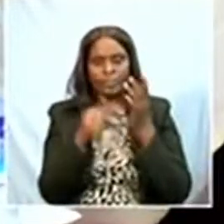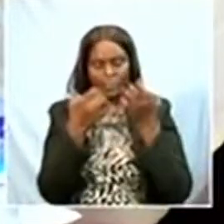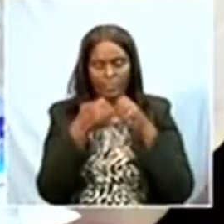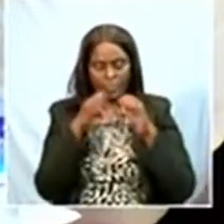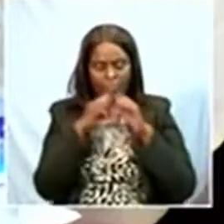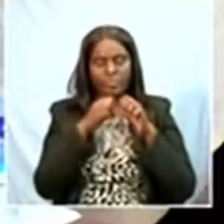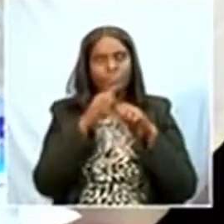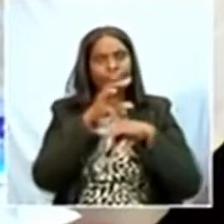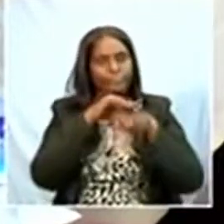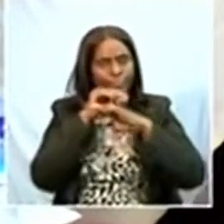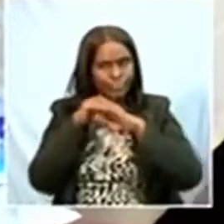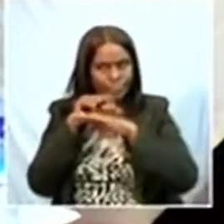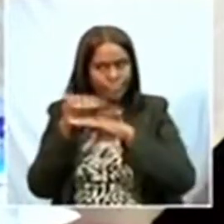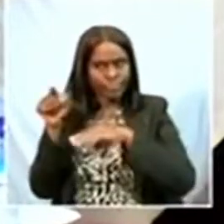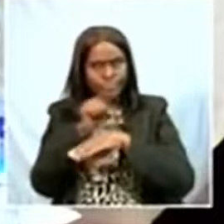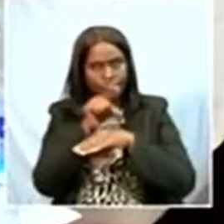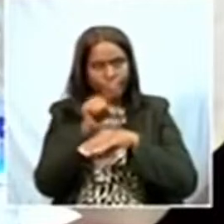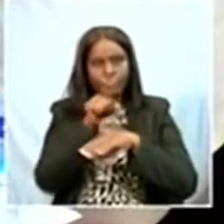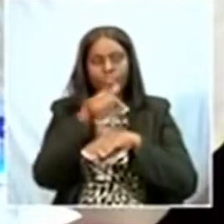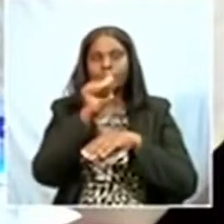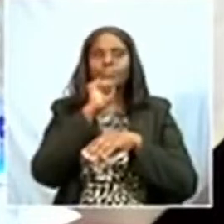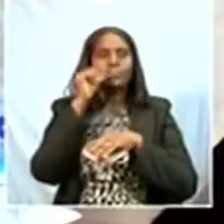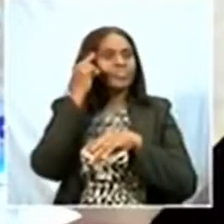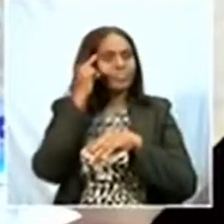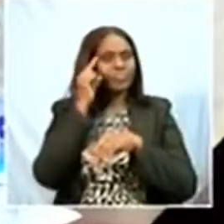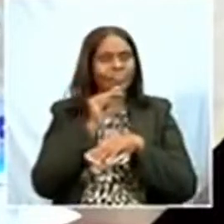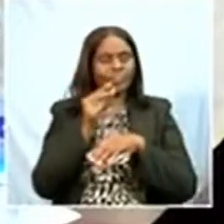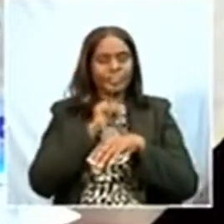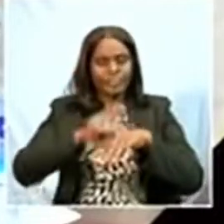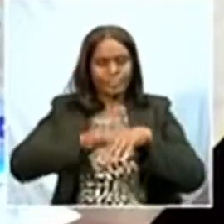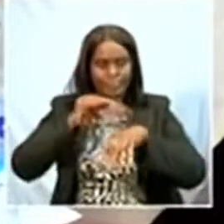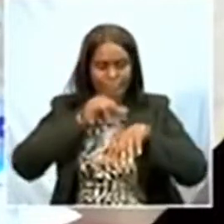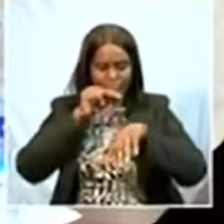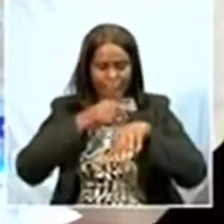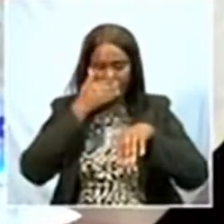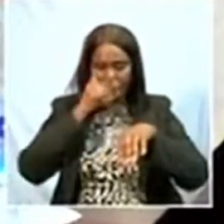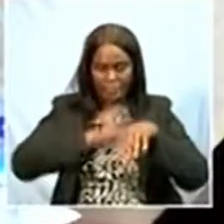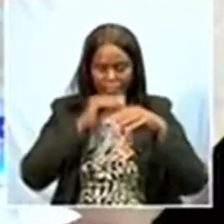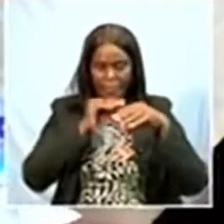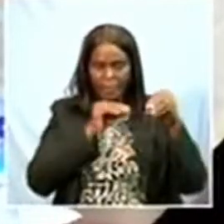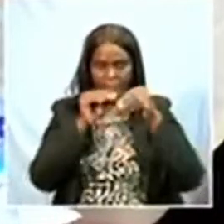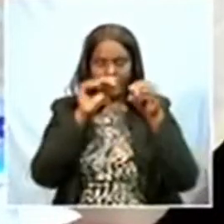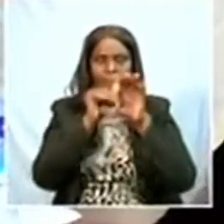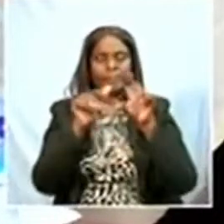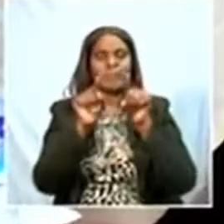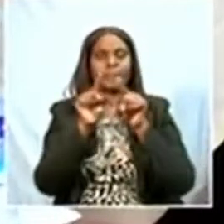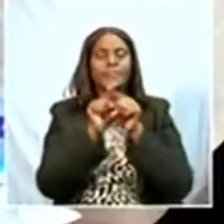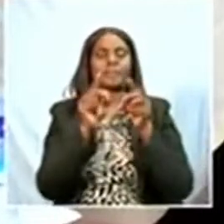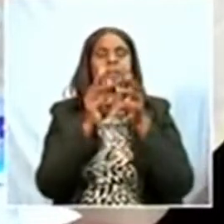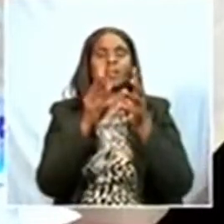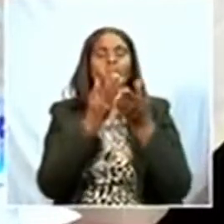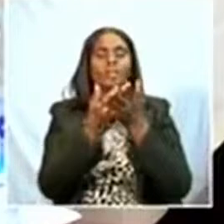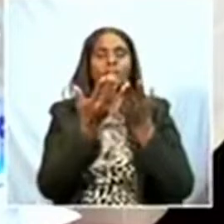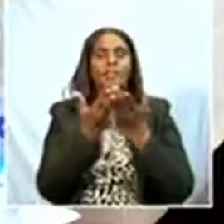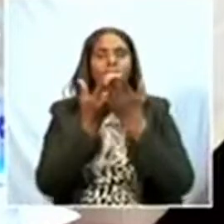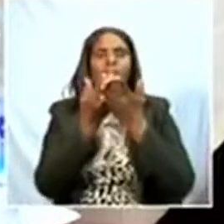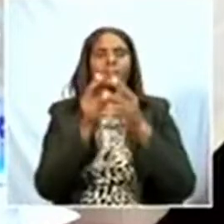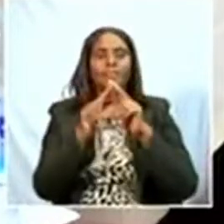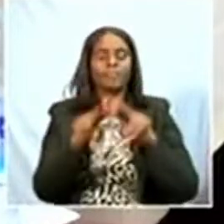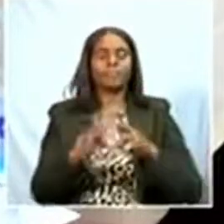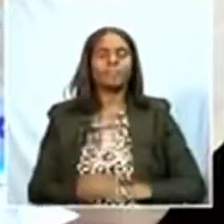the shots. Don't you think as a nation we should be moving in that direction? I submit